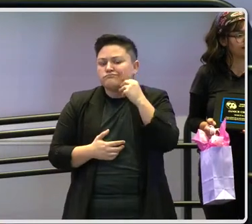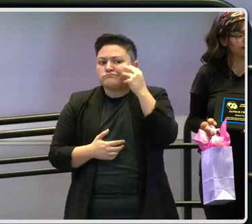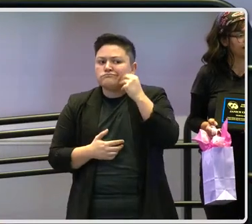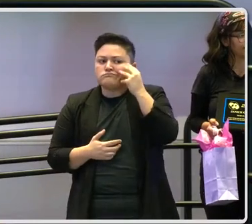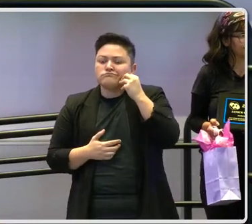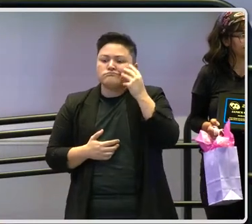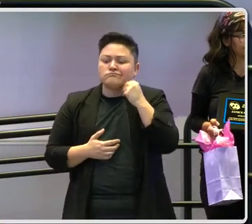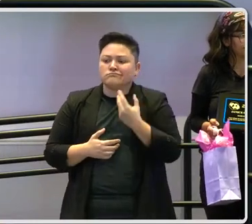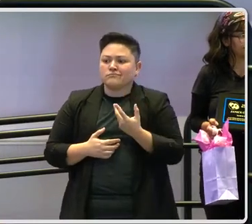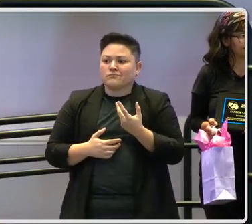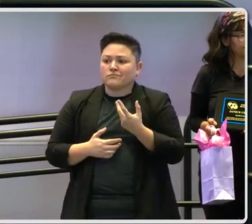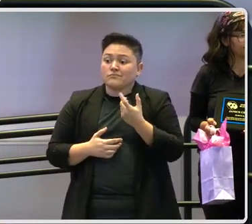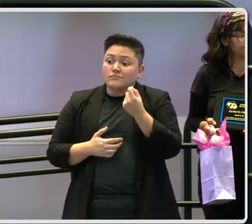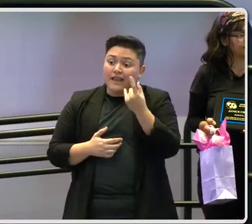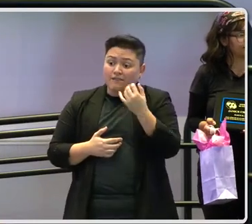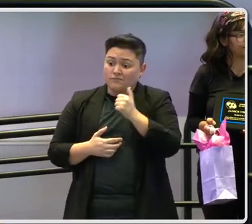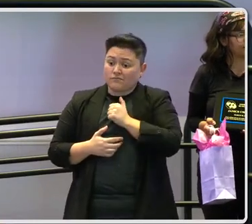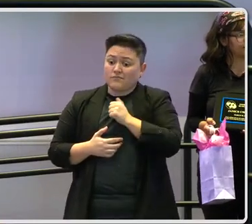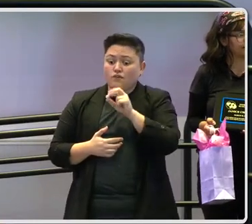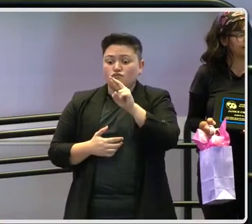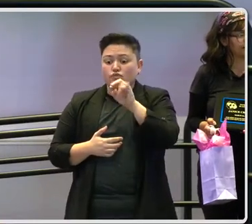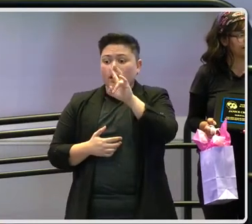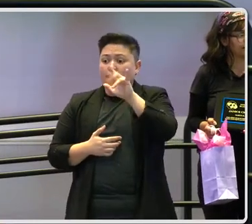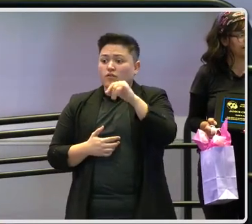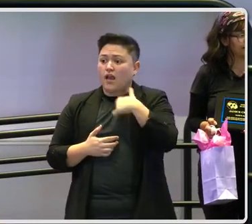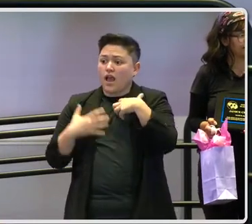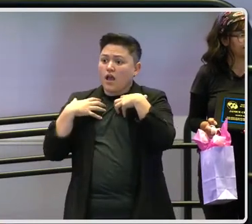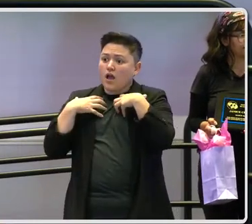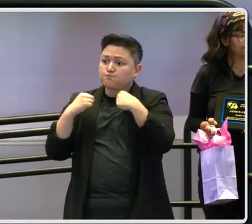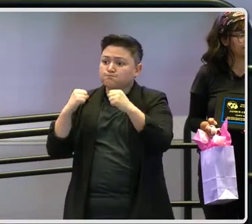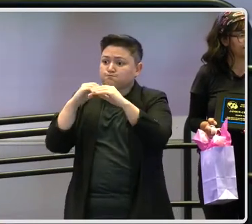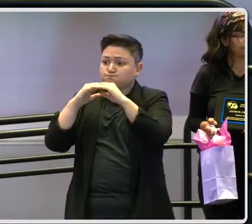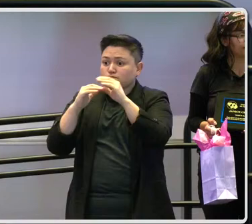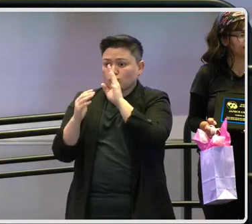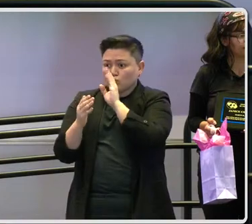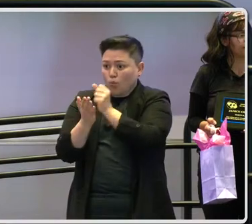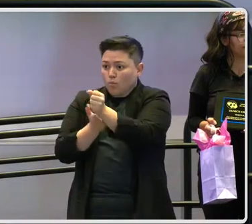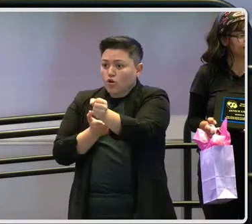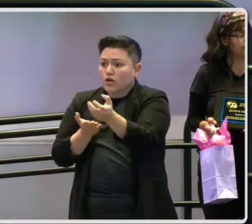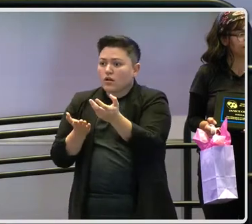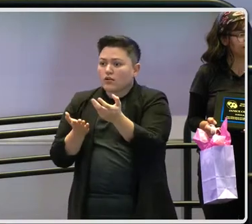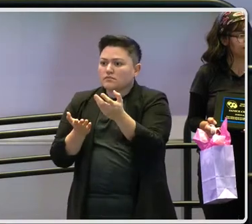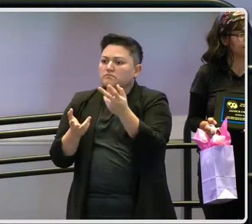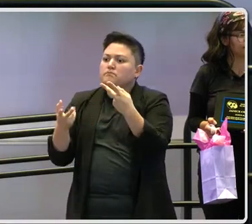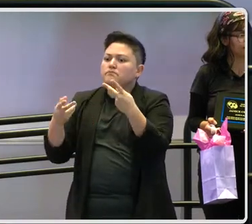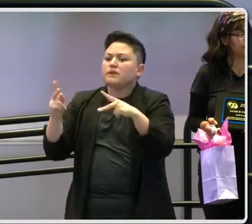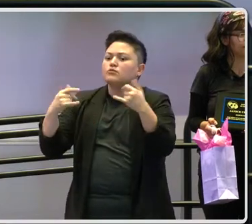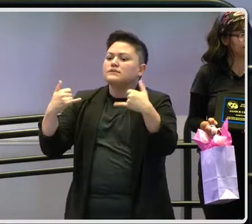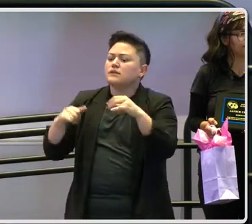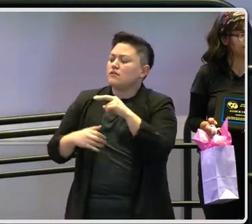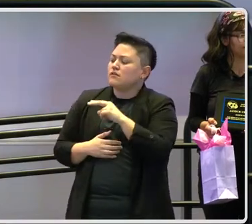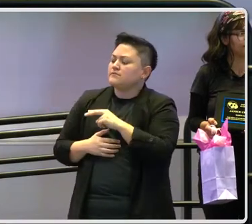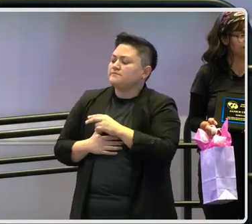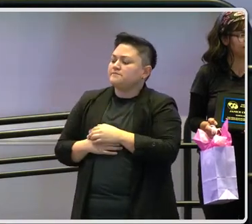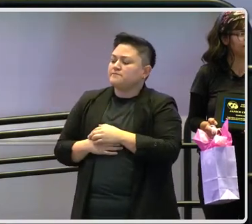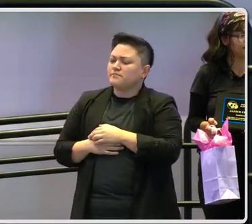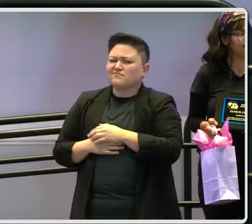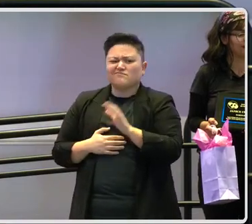in recovery, there's still some people looking over your shoulder. But when what they see is a bright